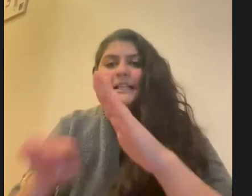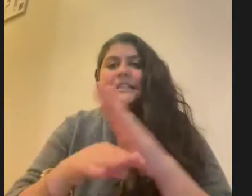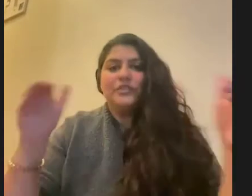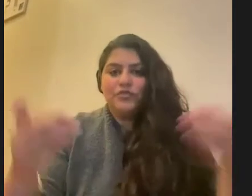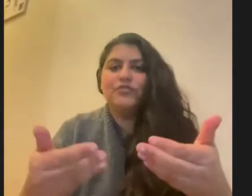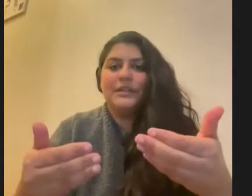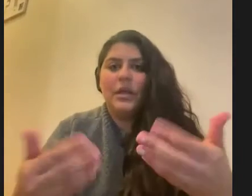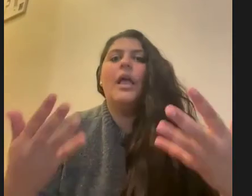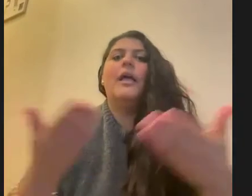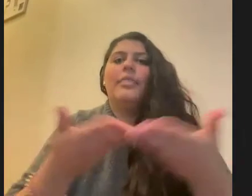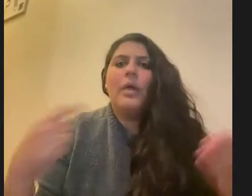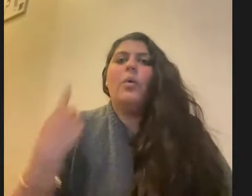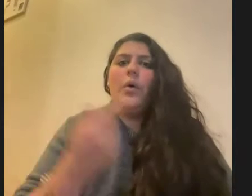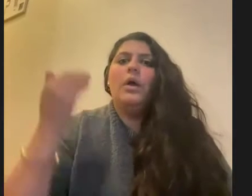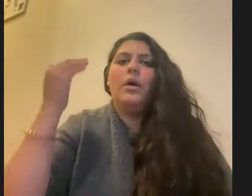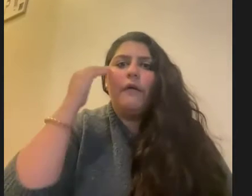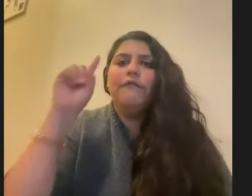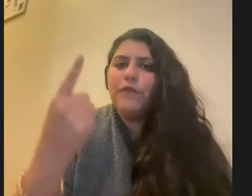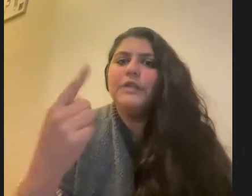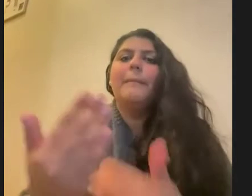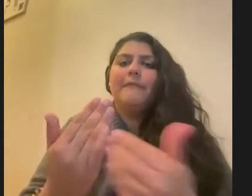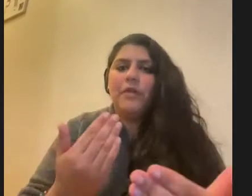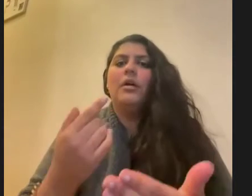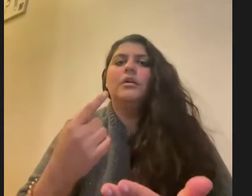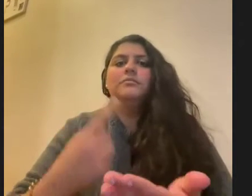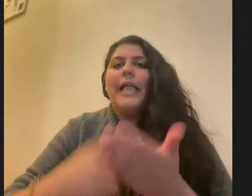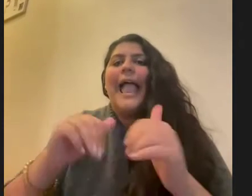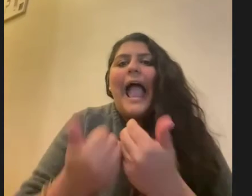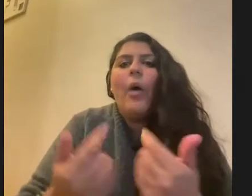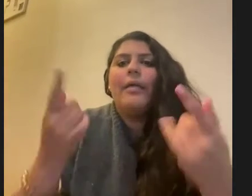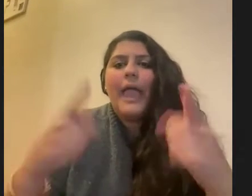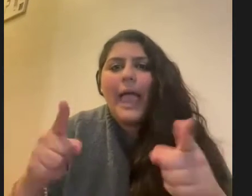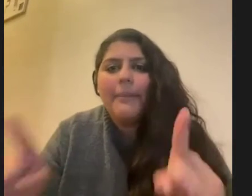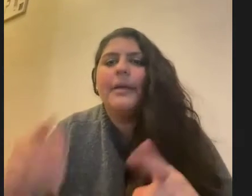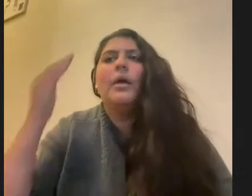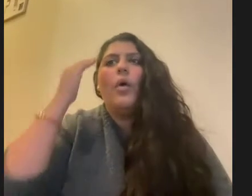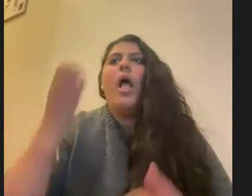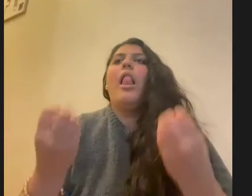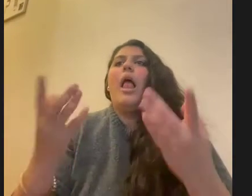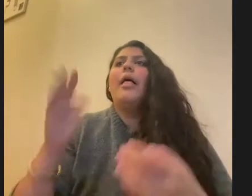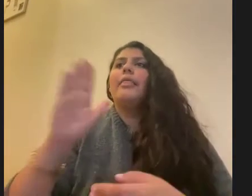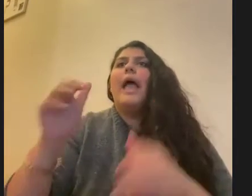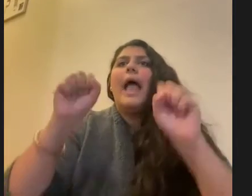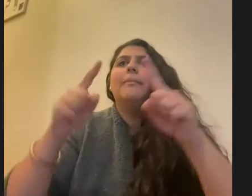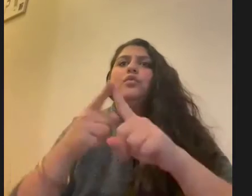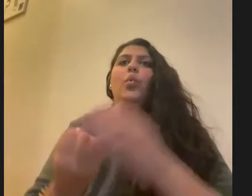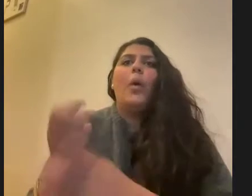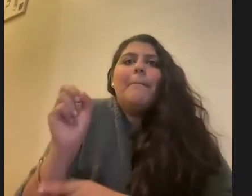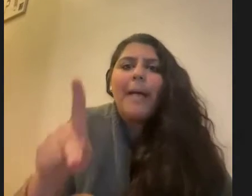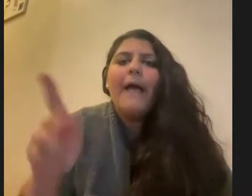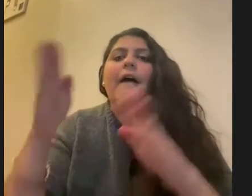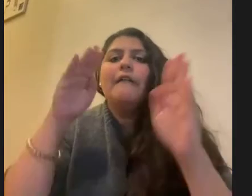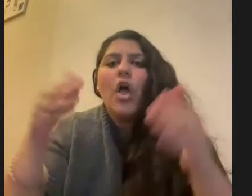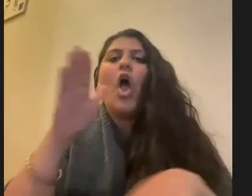get into how does this actually happen, which right now a lot of their regeneration is focusing just on like the different types